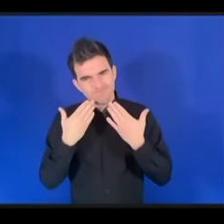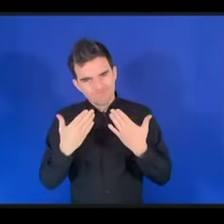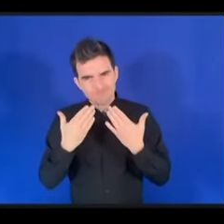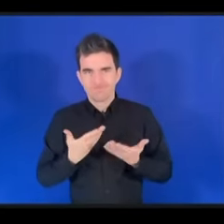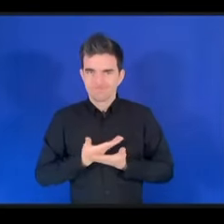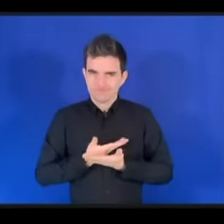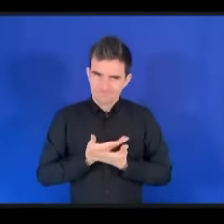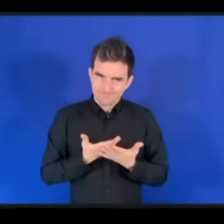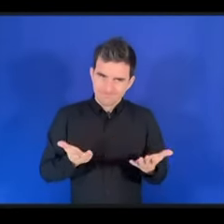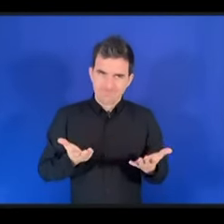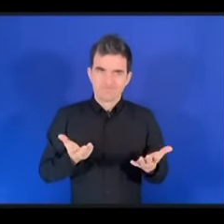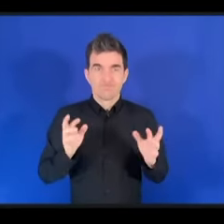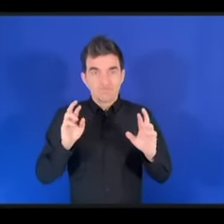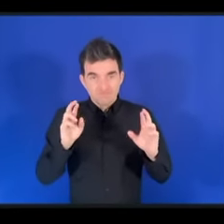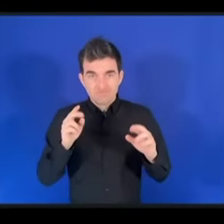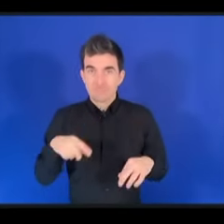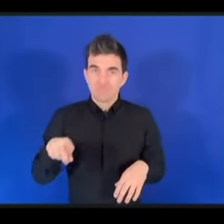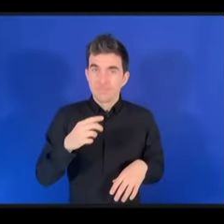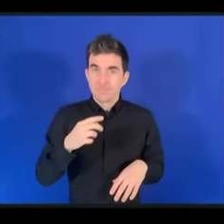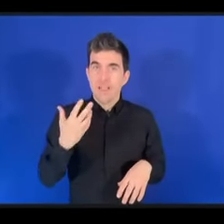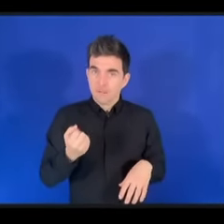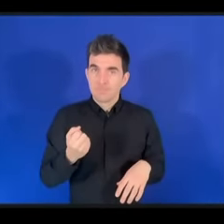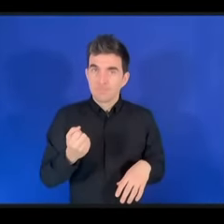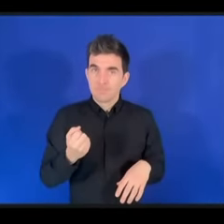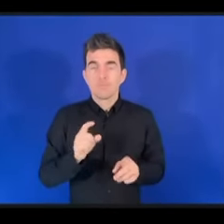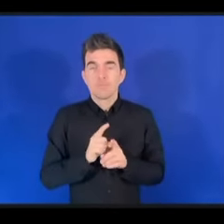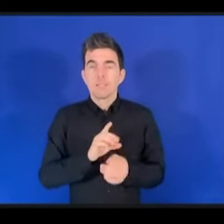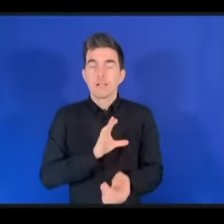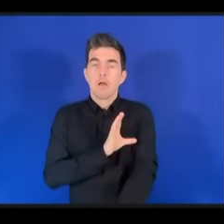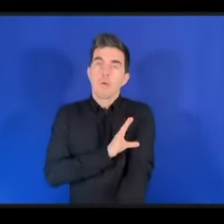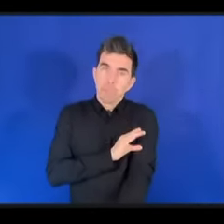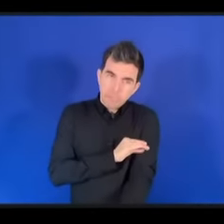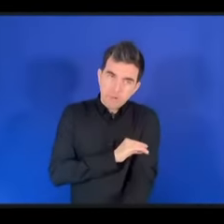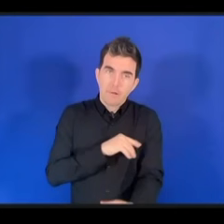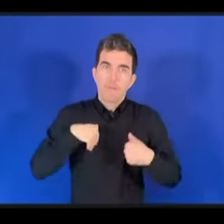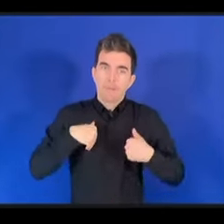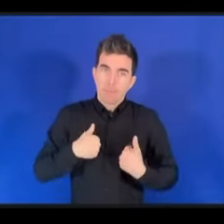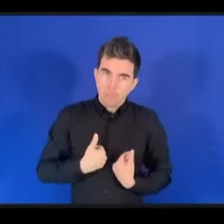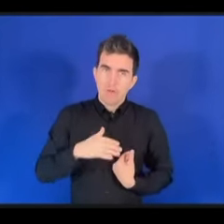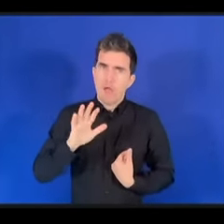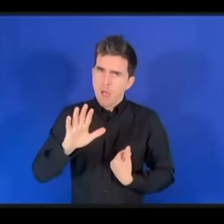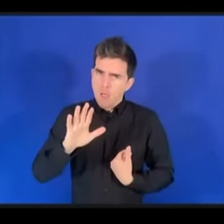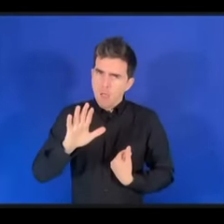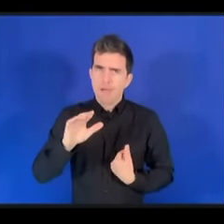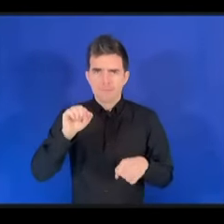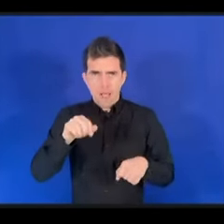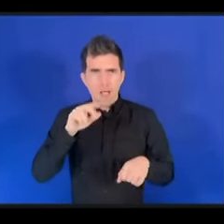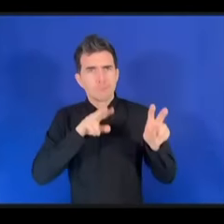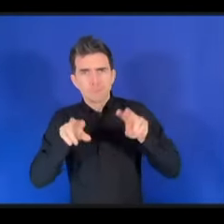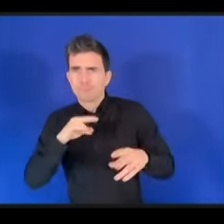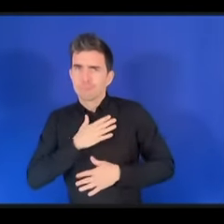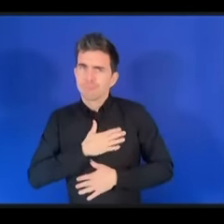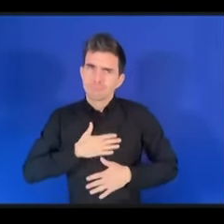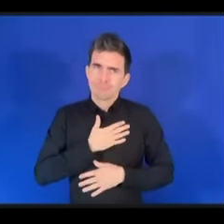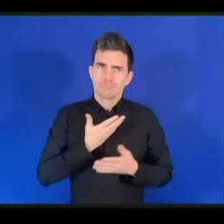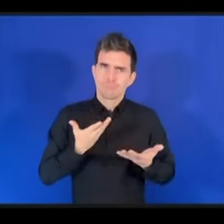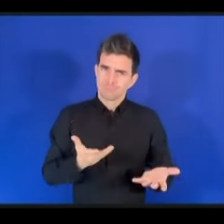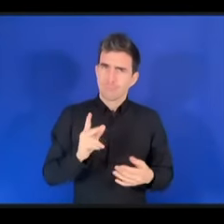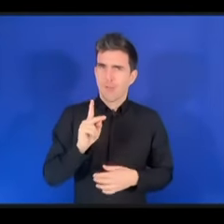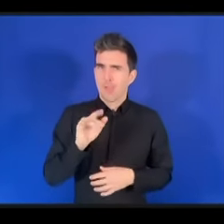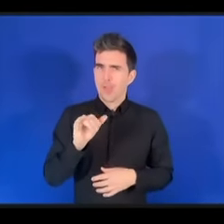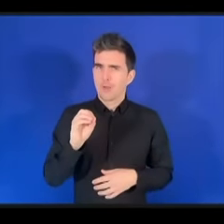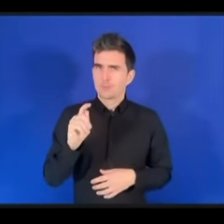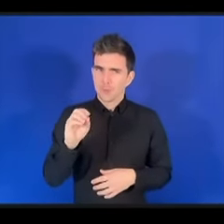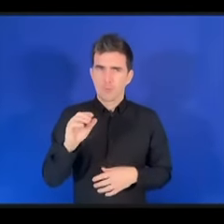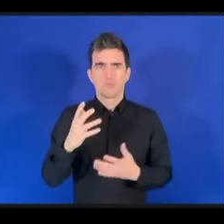Kyoto and Japanese culture, food, and hospitality. Thank you very